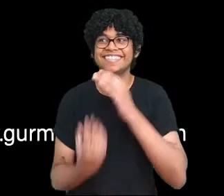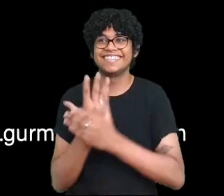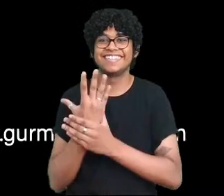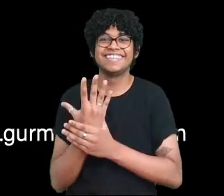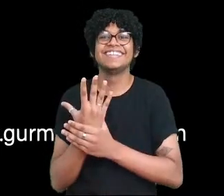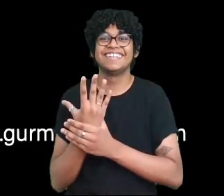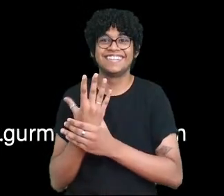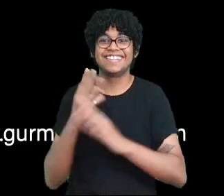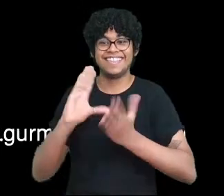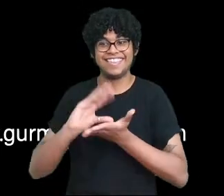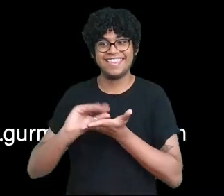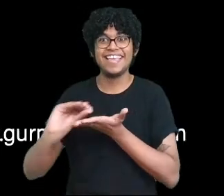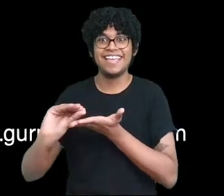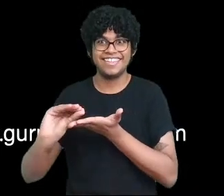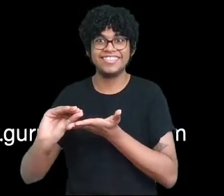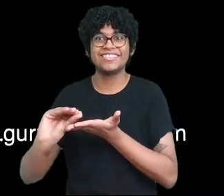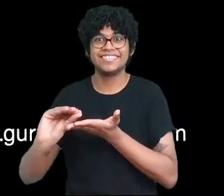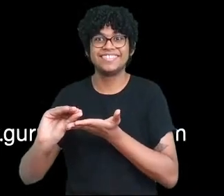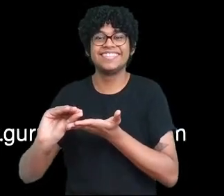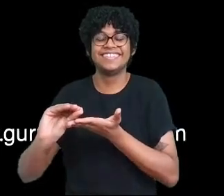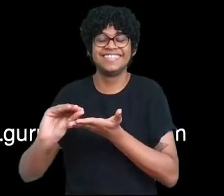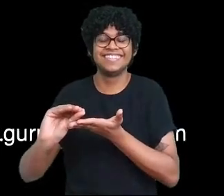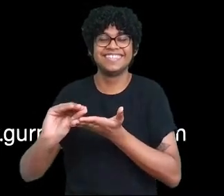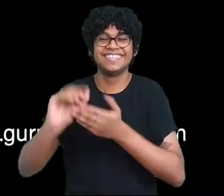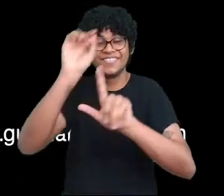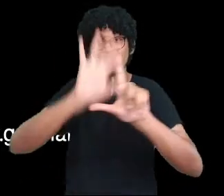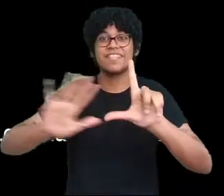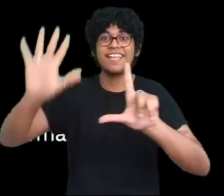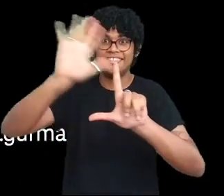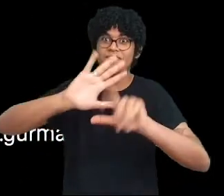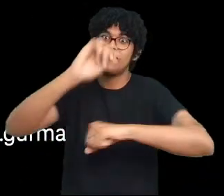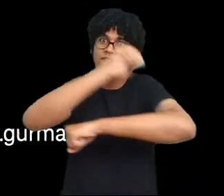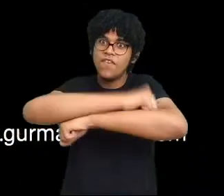through dark social platforms, through